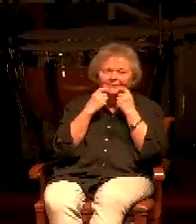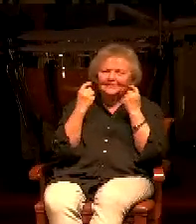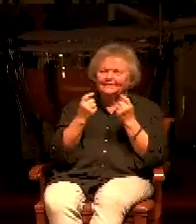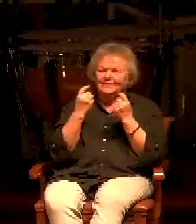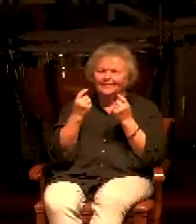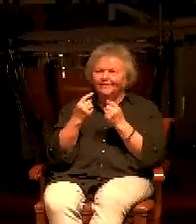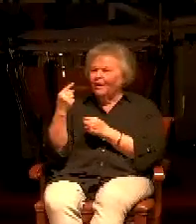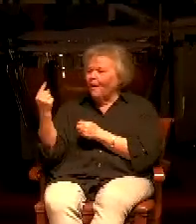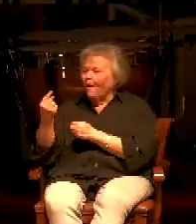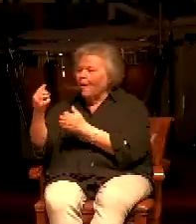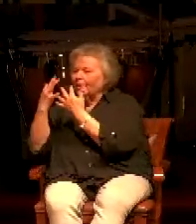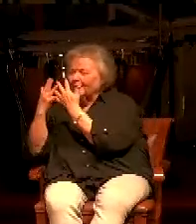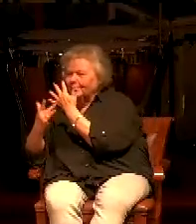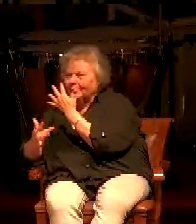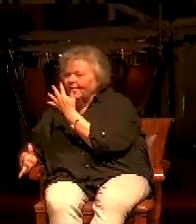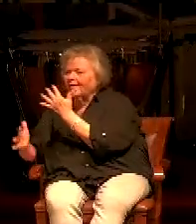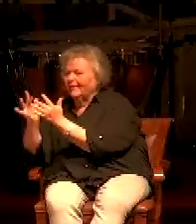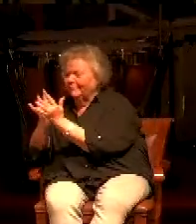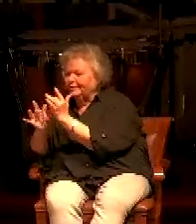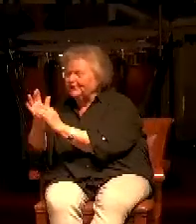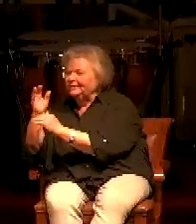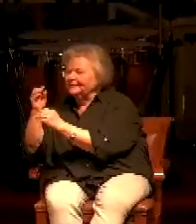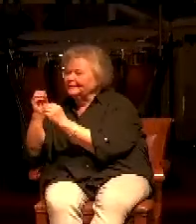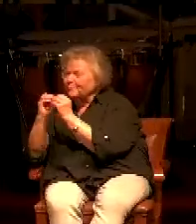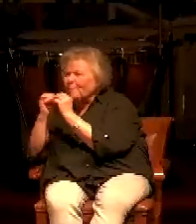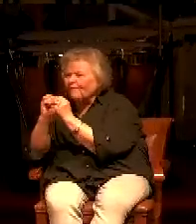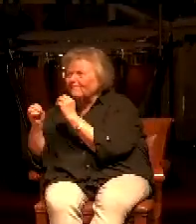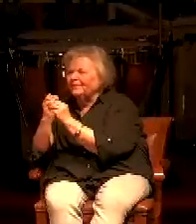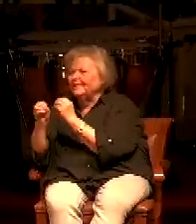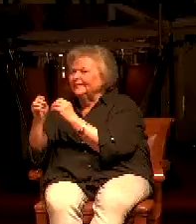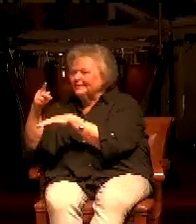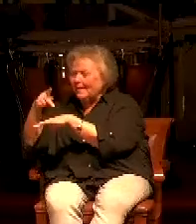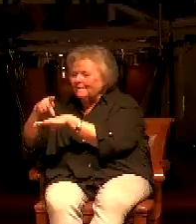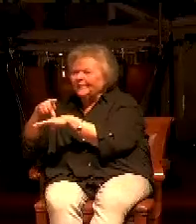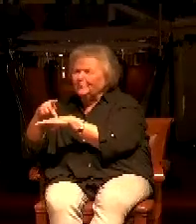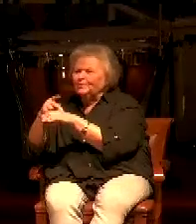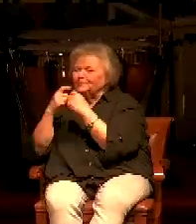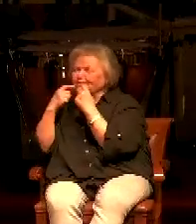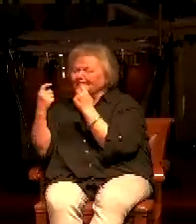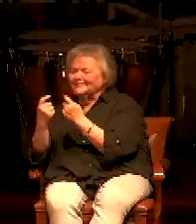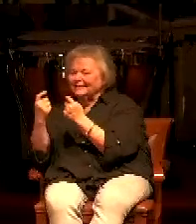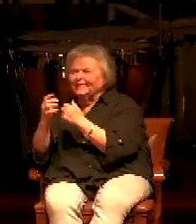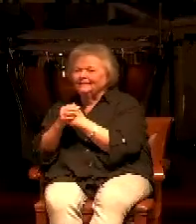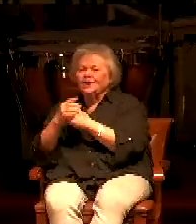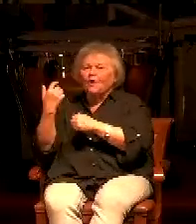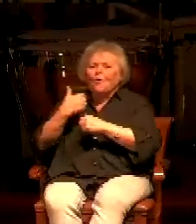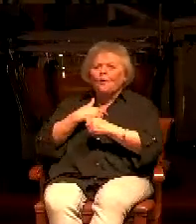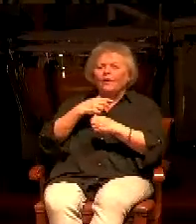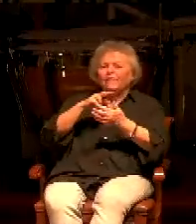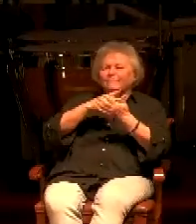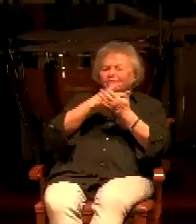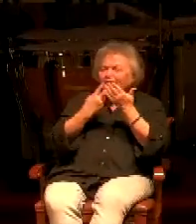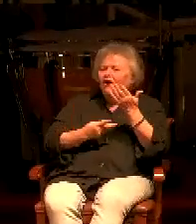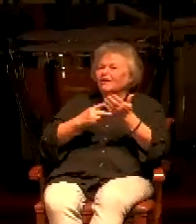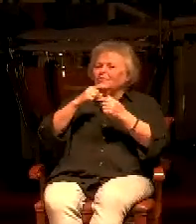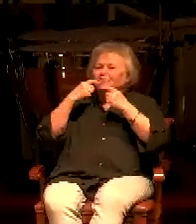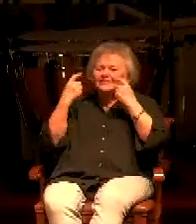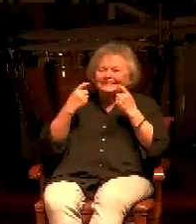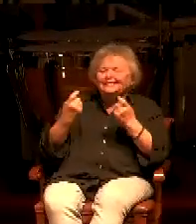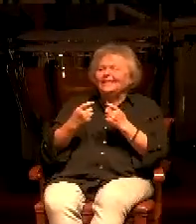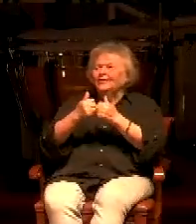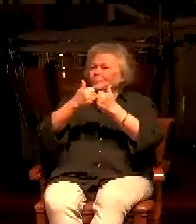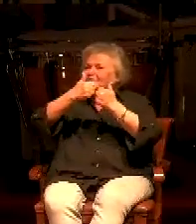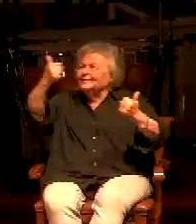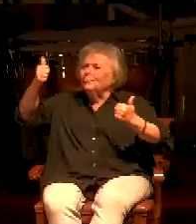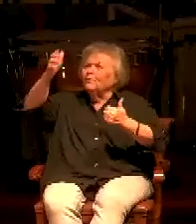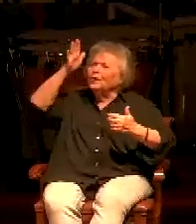So we hear this rooster declaring, "We are sinners, we are fallen, we are broken, we are separated from God, we weep bitterly and have